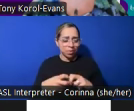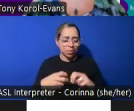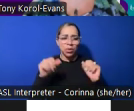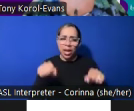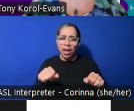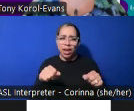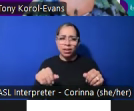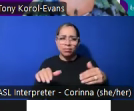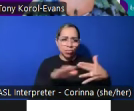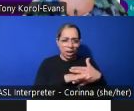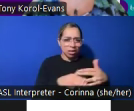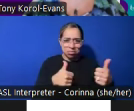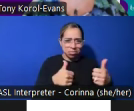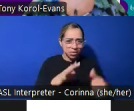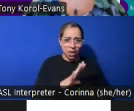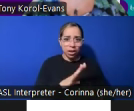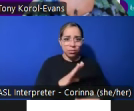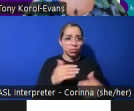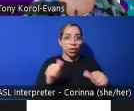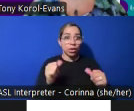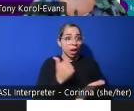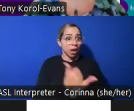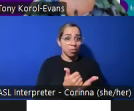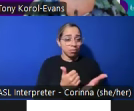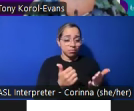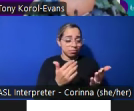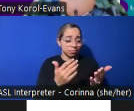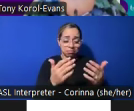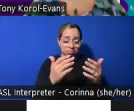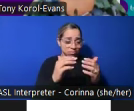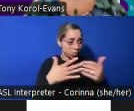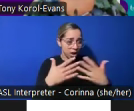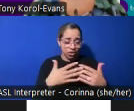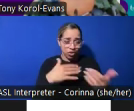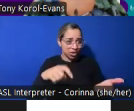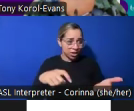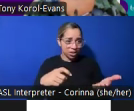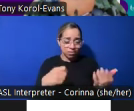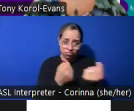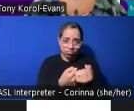in whatever way you all need support. Thanks. Okay.